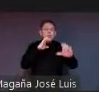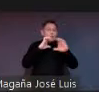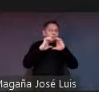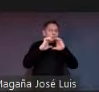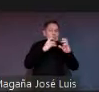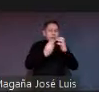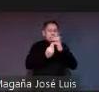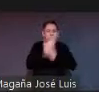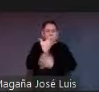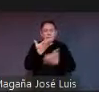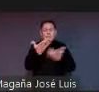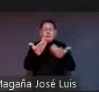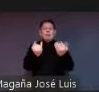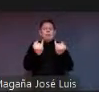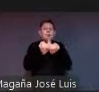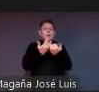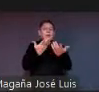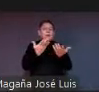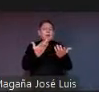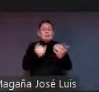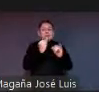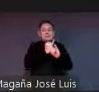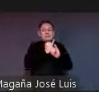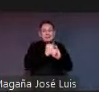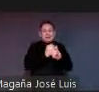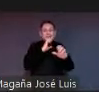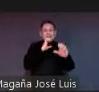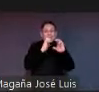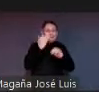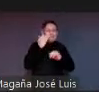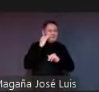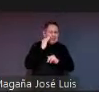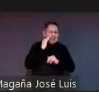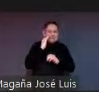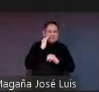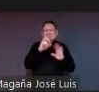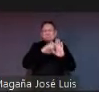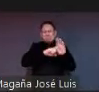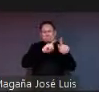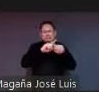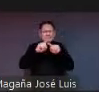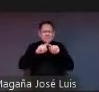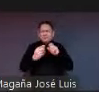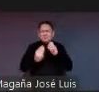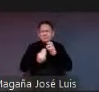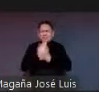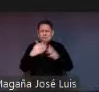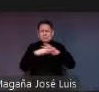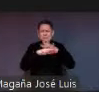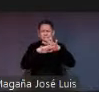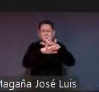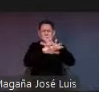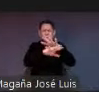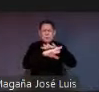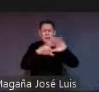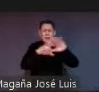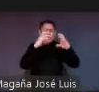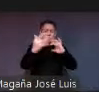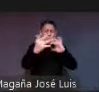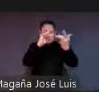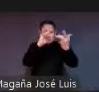development of information and communications technology. There is advancement in social media and economies.